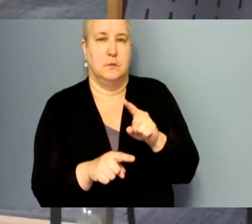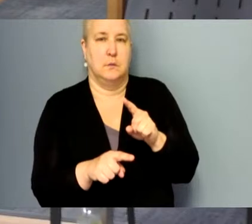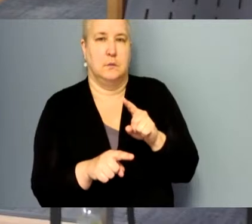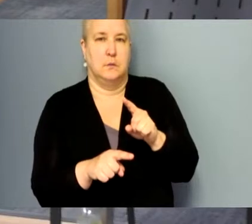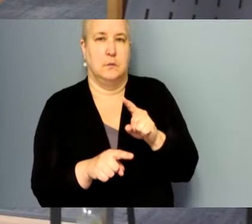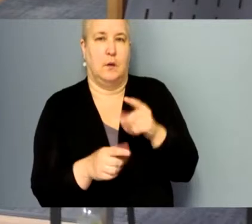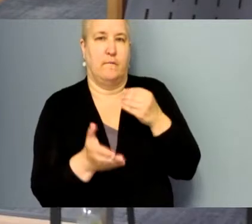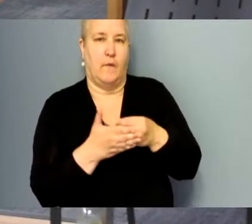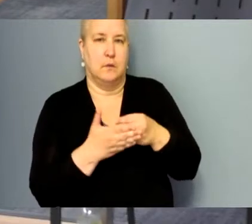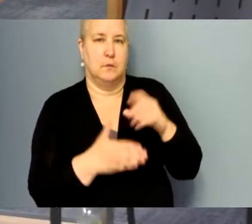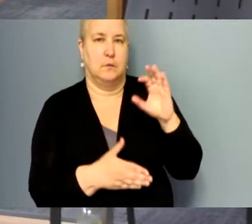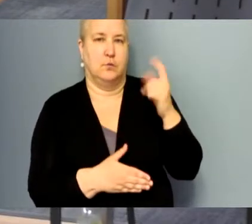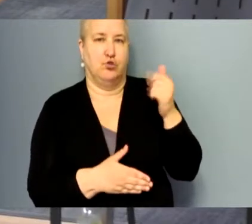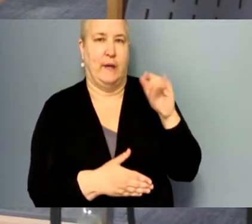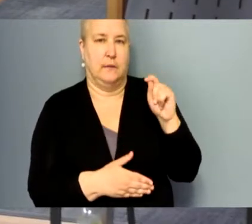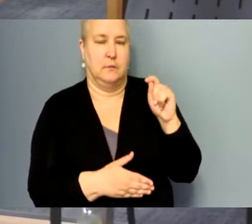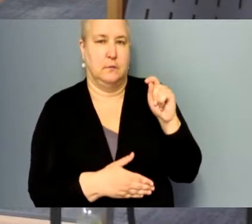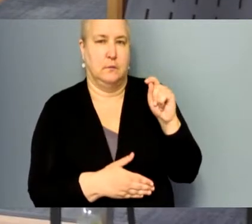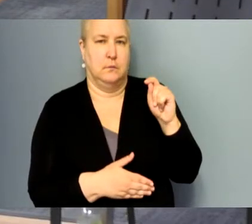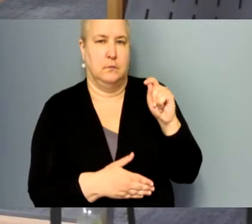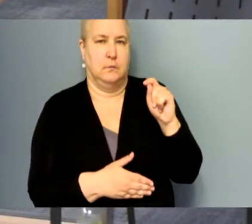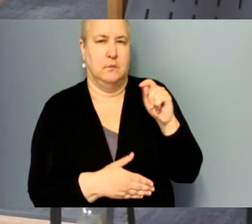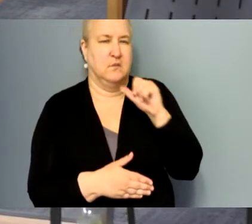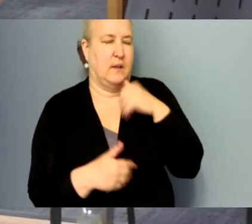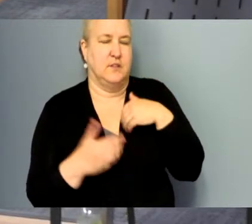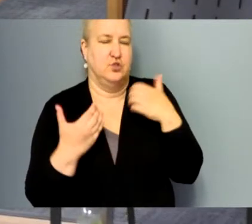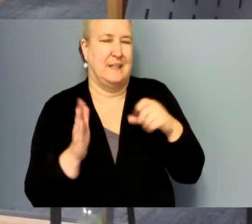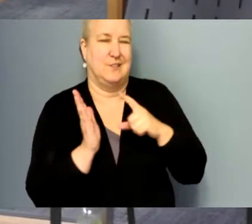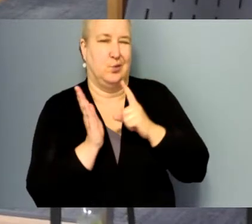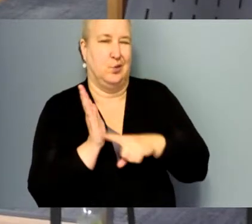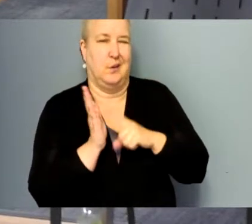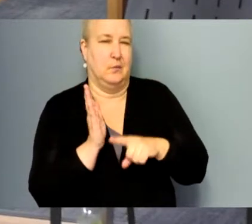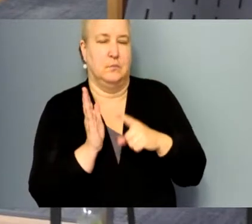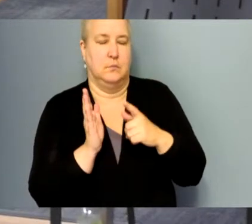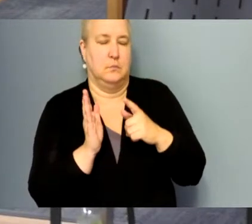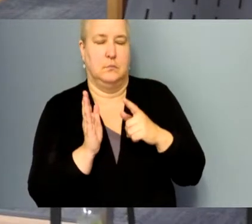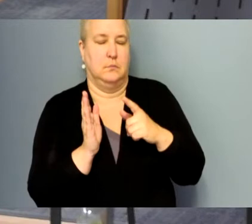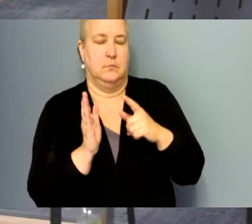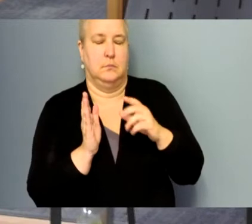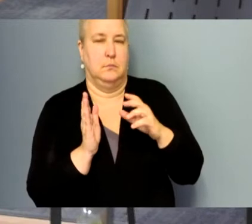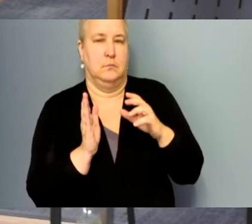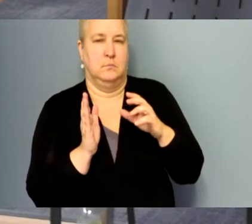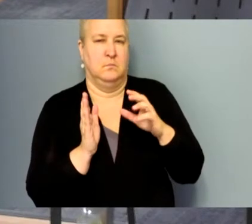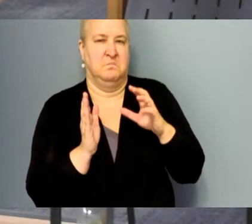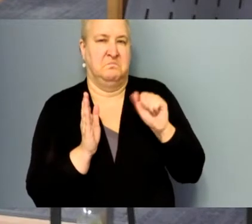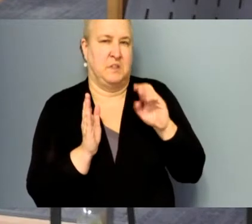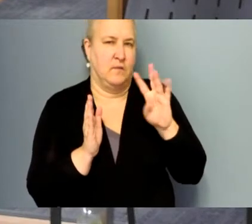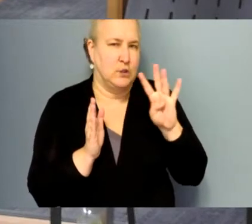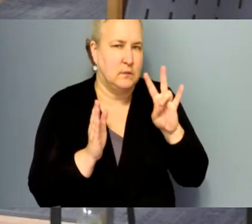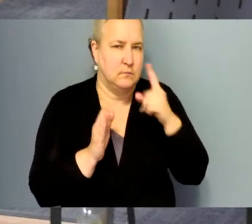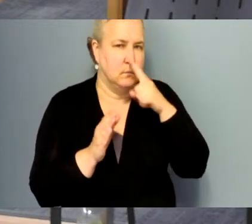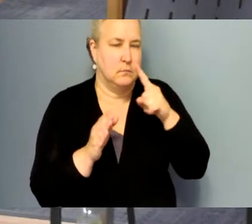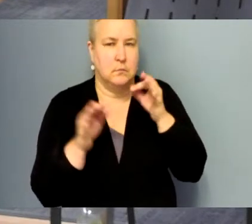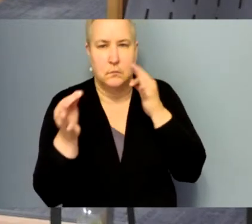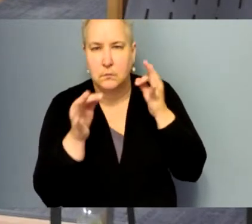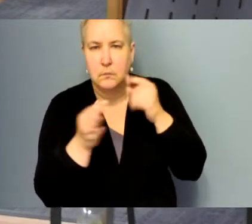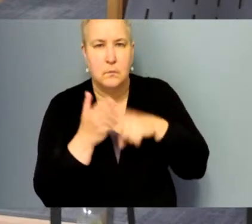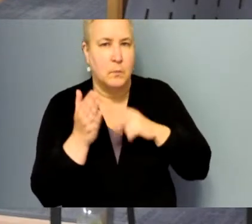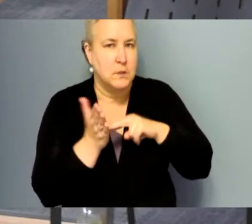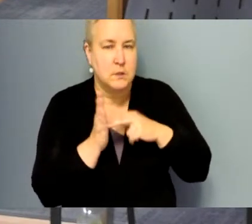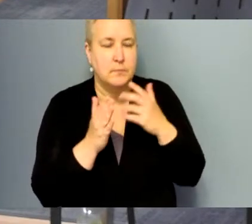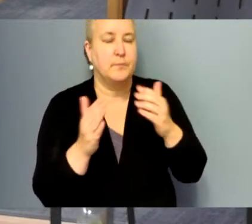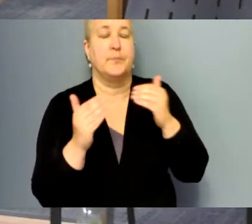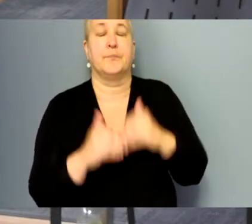fund grant. I didn't have a chance to look up Act 147, but if you could just tell me what that's about. And